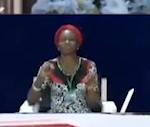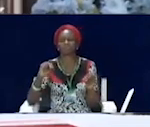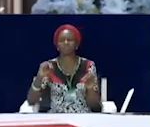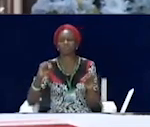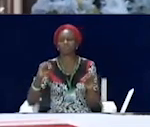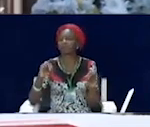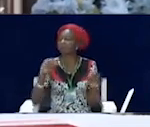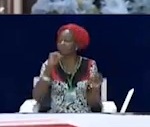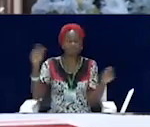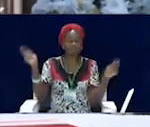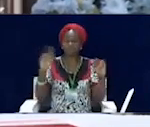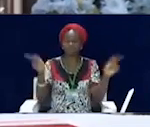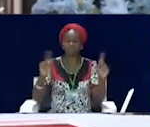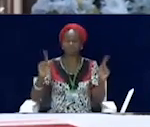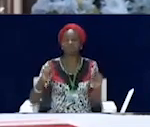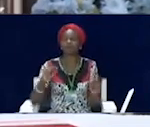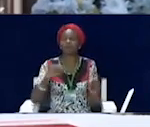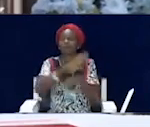Not at all.